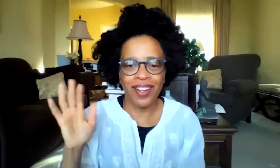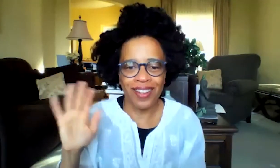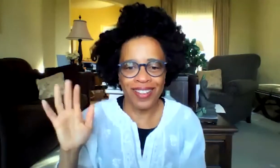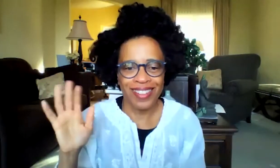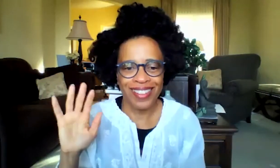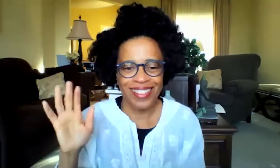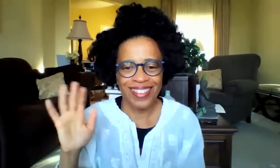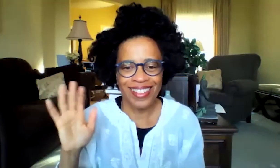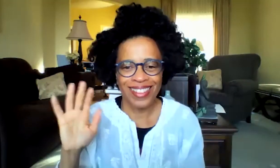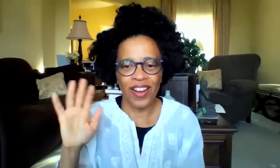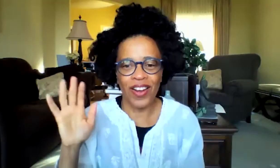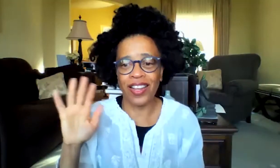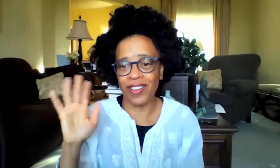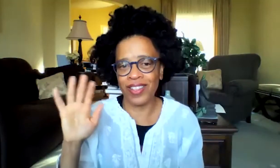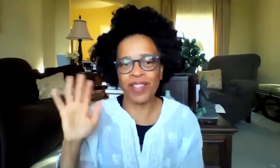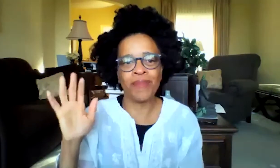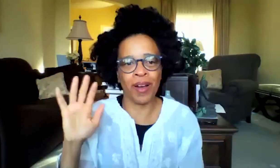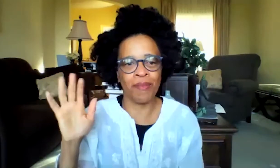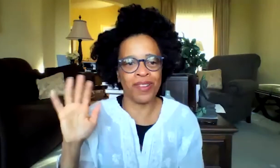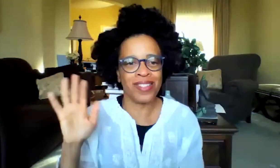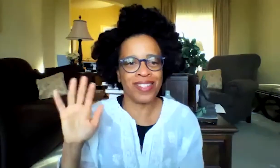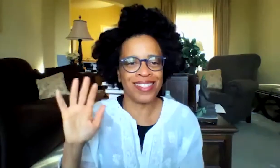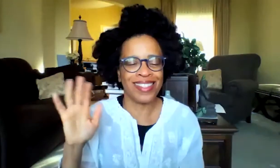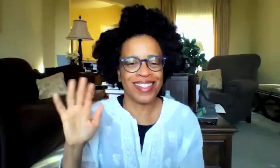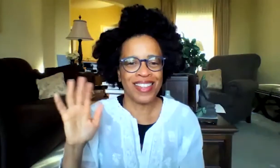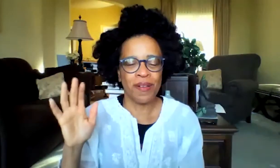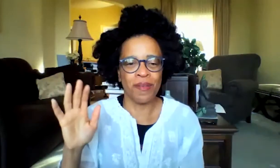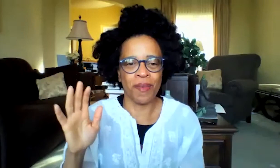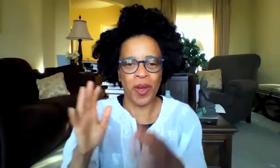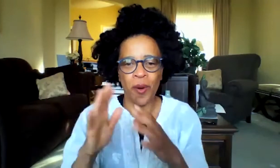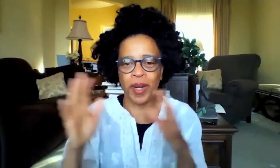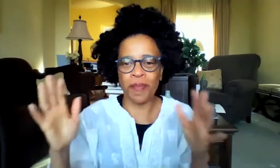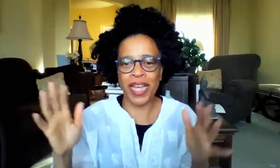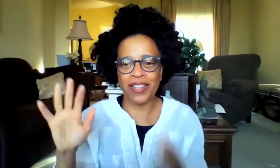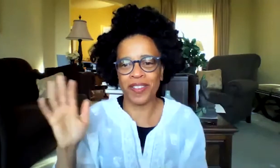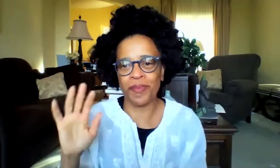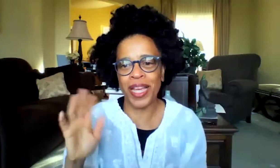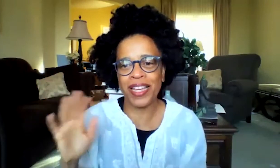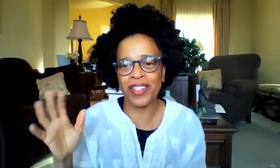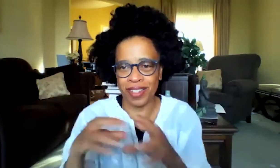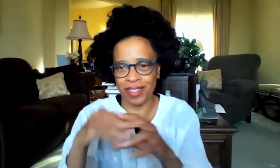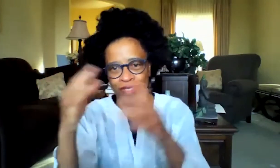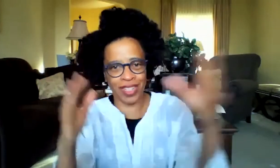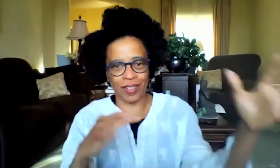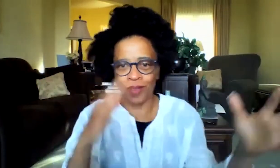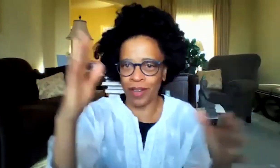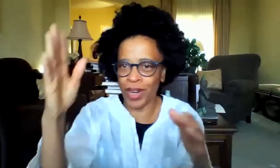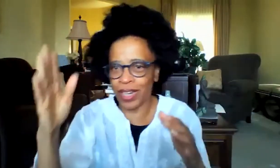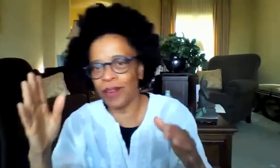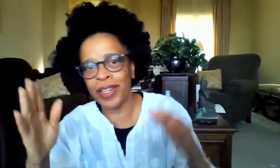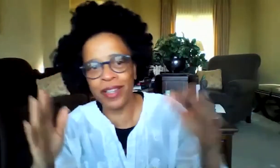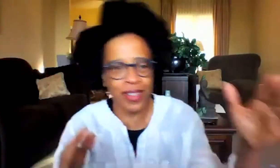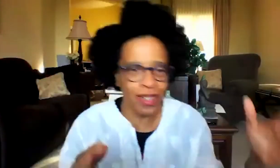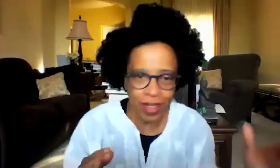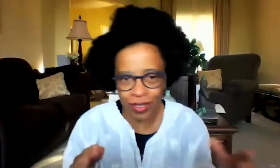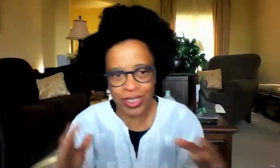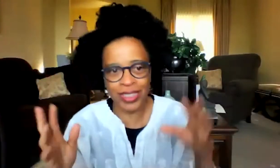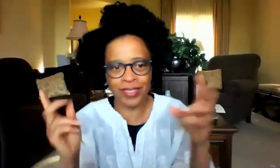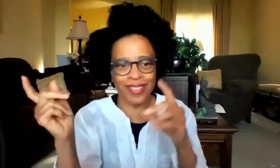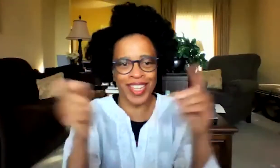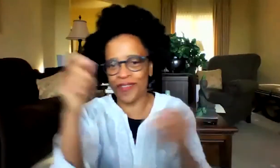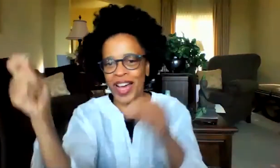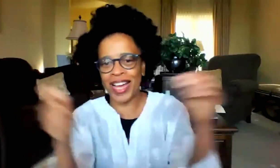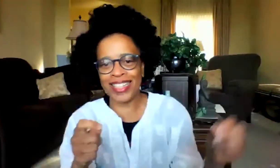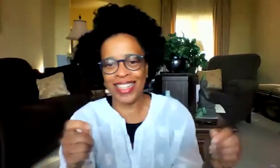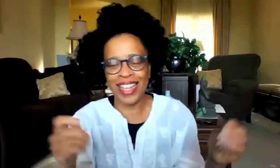are here in some numbers. When we open up page after page, it's like, wait, up here, there, I don't